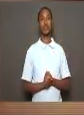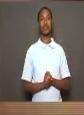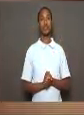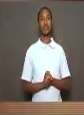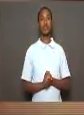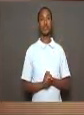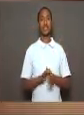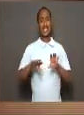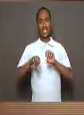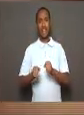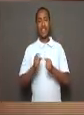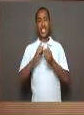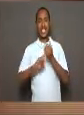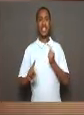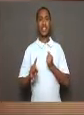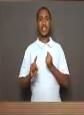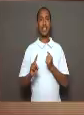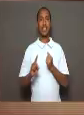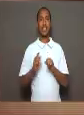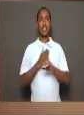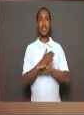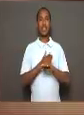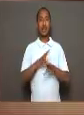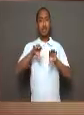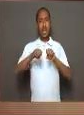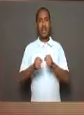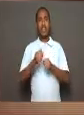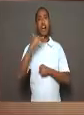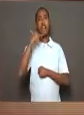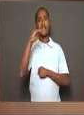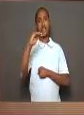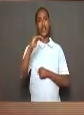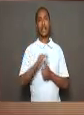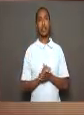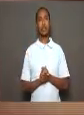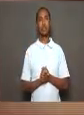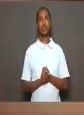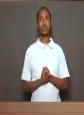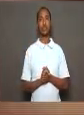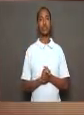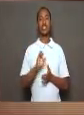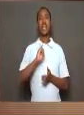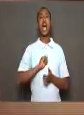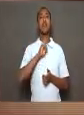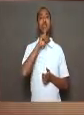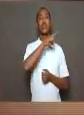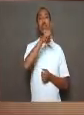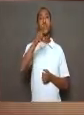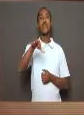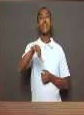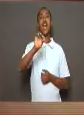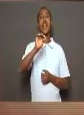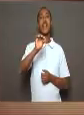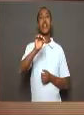Grab a single stick and attempt to break it in half. I am sure you will find that